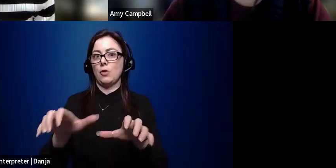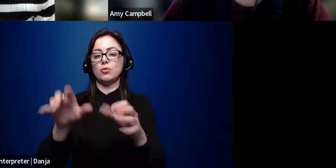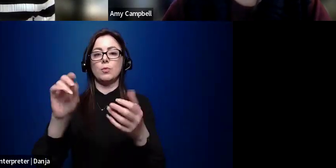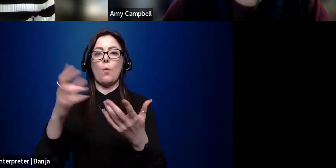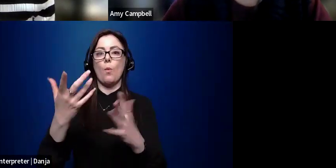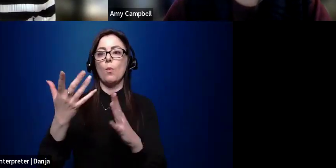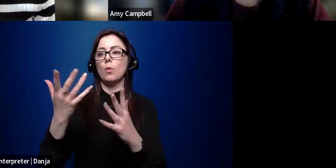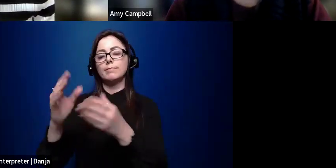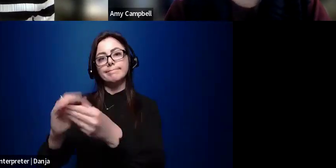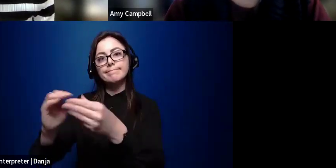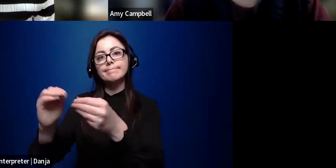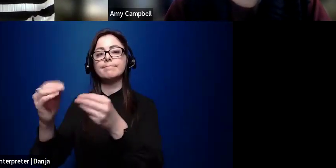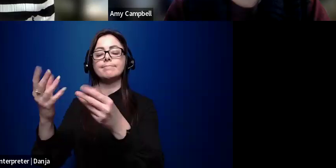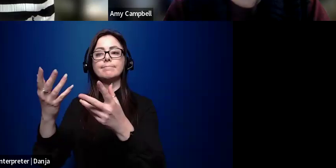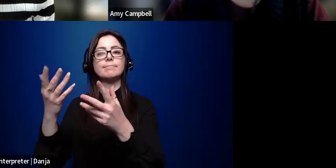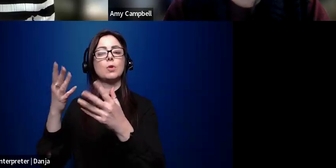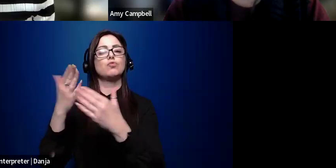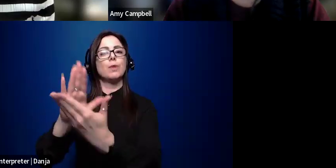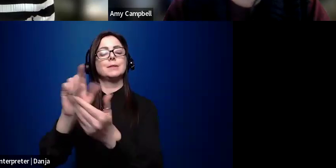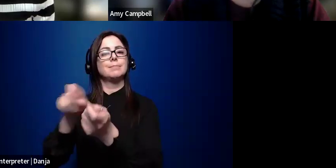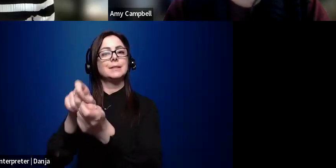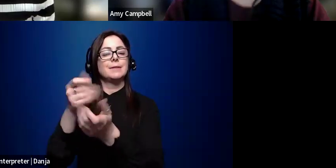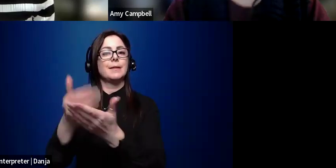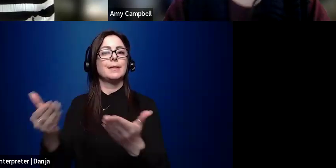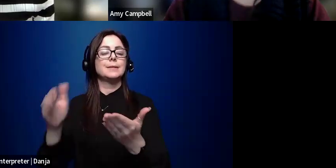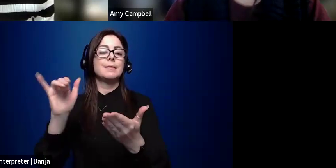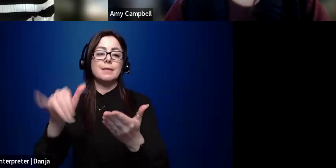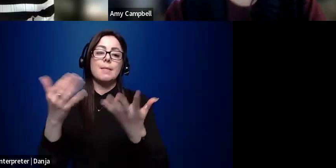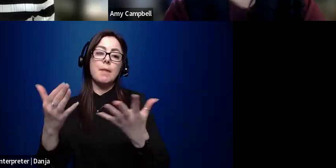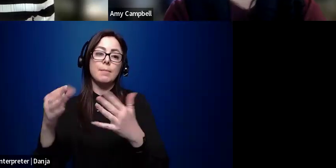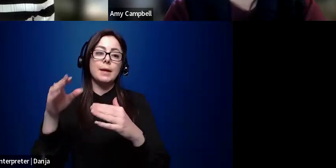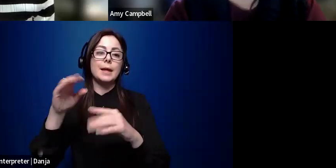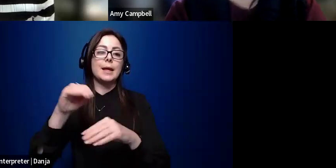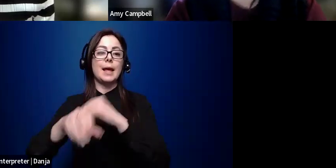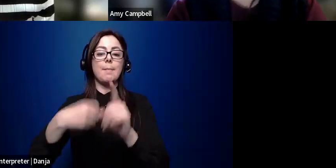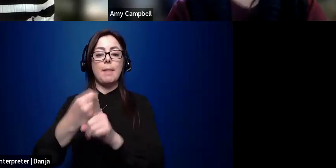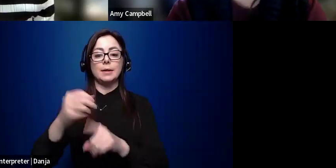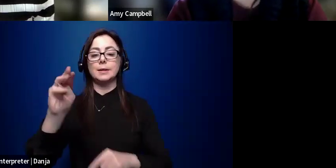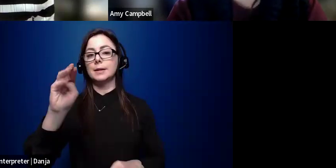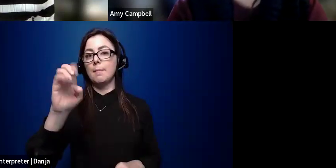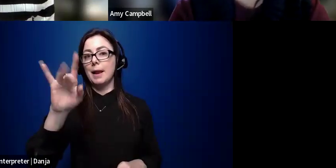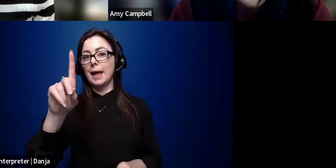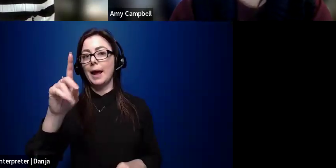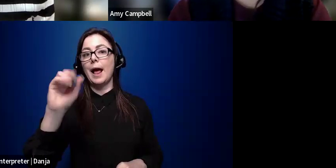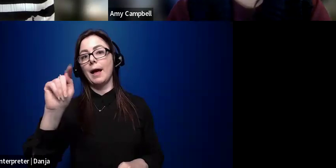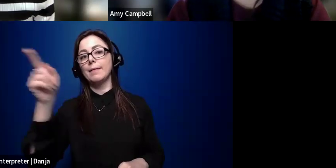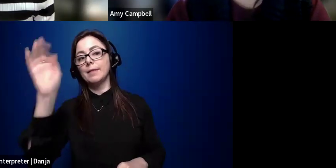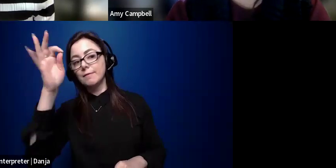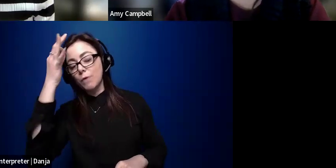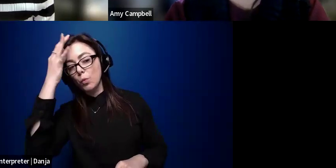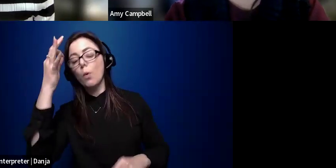changes that may be happening to Medicaid, both at the federal level and what could potentially happen at the state